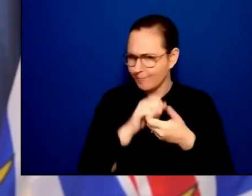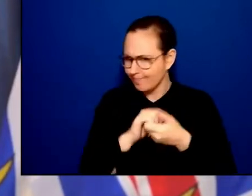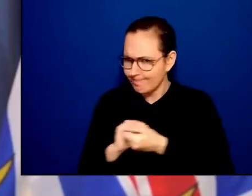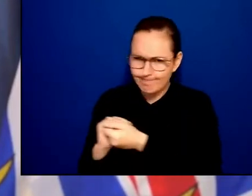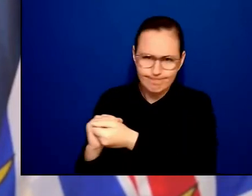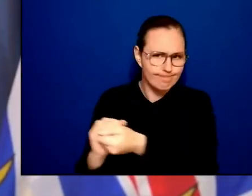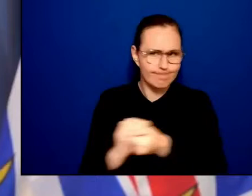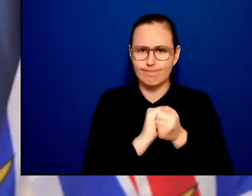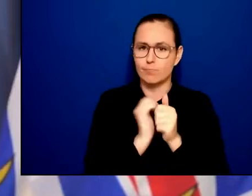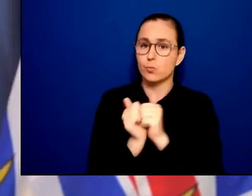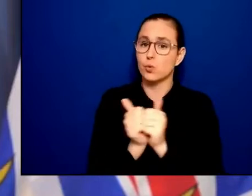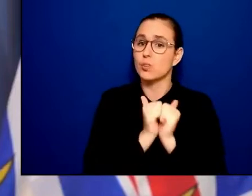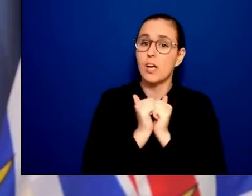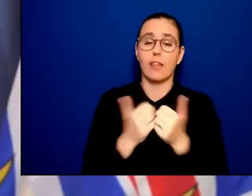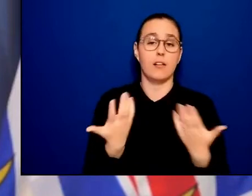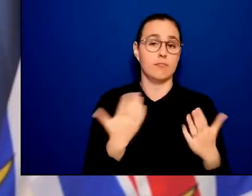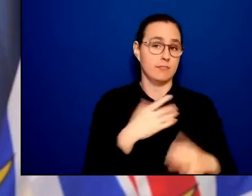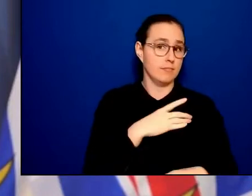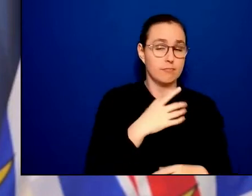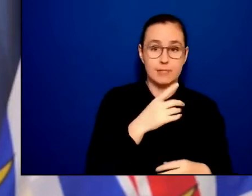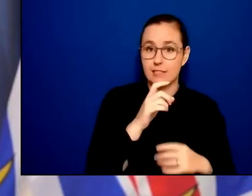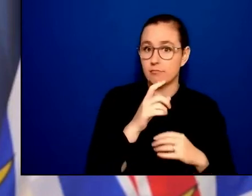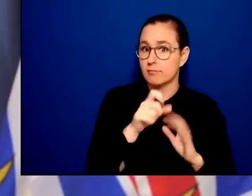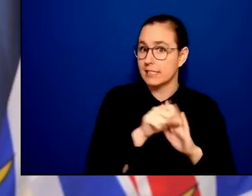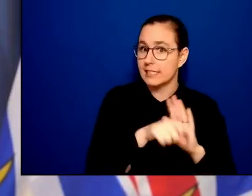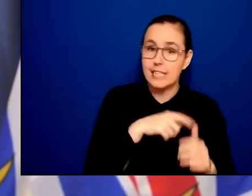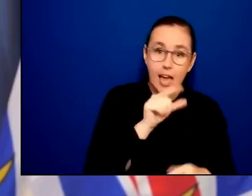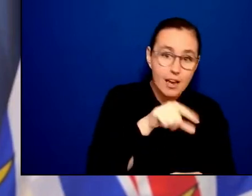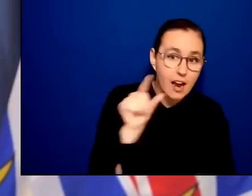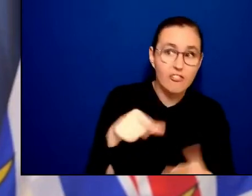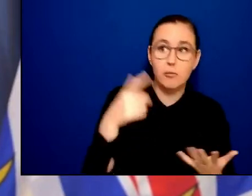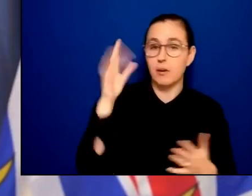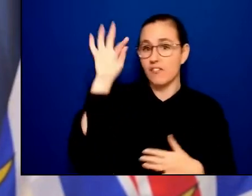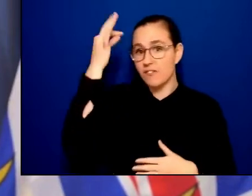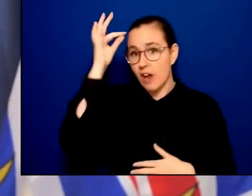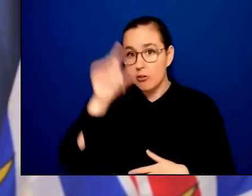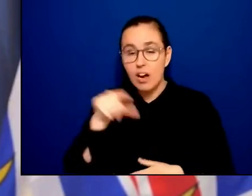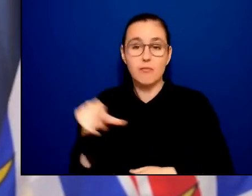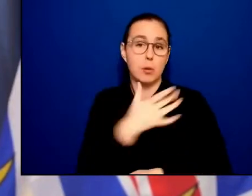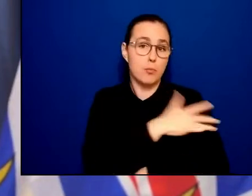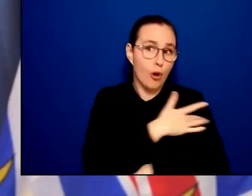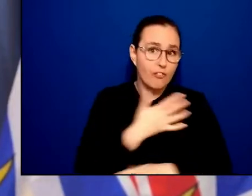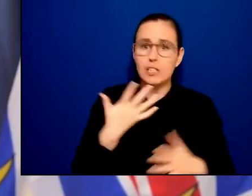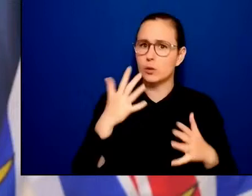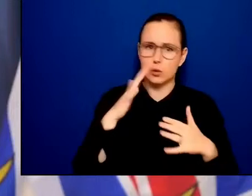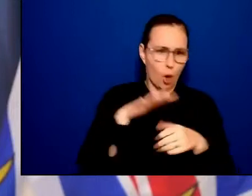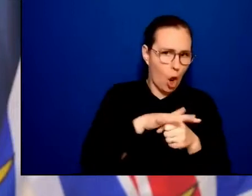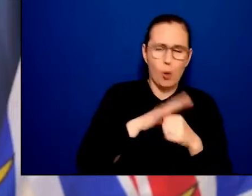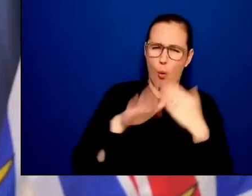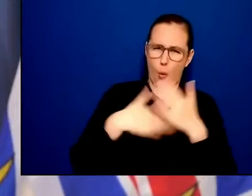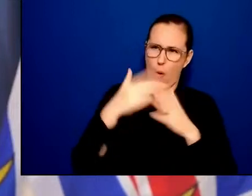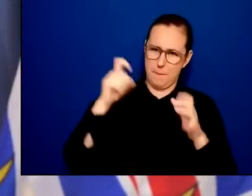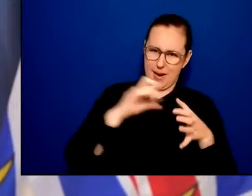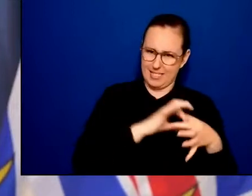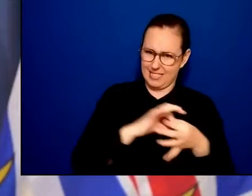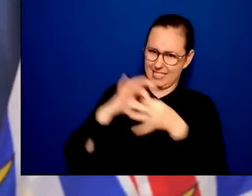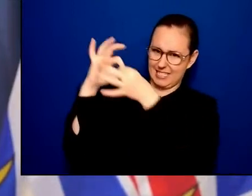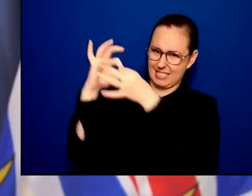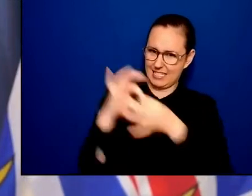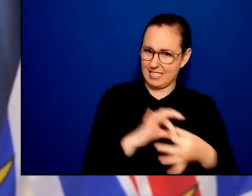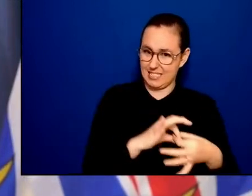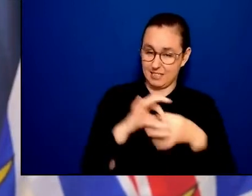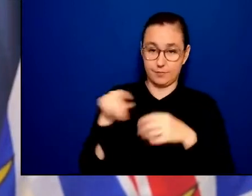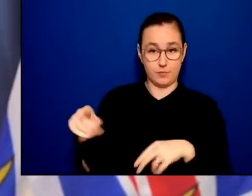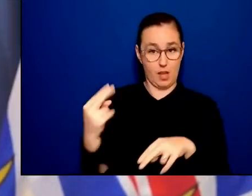I want to praise the efforts that have helped Highway 7 west of Agassiz reopen today to emergency vehicles so that